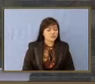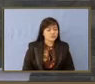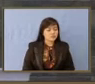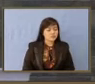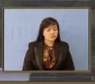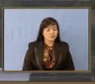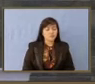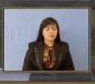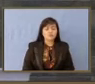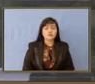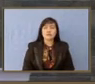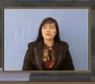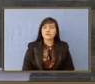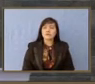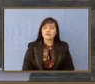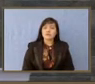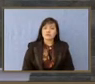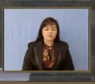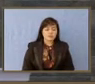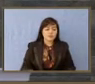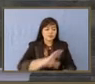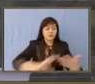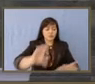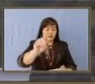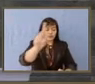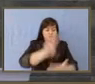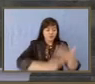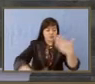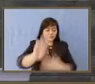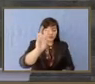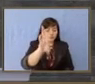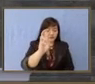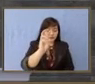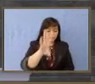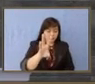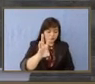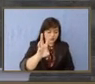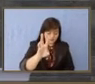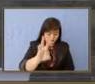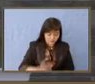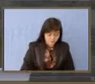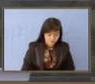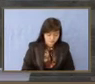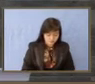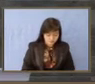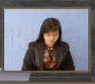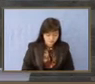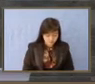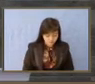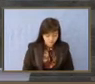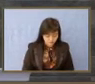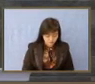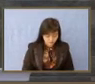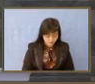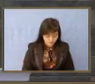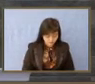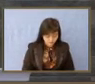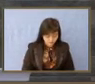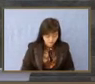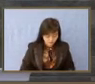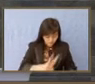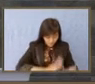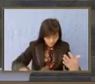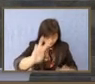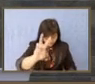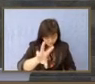marami tayong makukuha dito, alright? Ruth chapter 1, verse number 16 and verse number 17, alright? Sabi ng Bible, "And Ruth